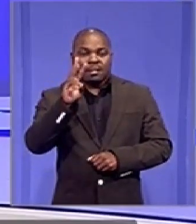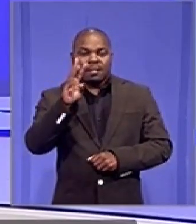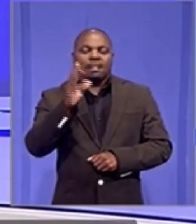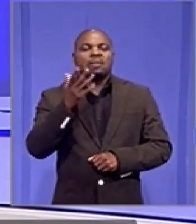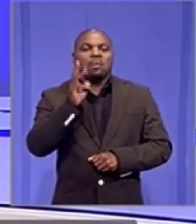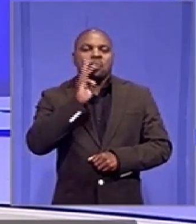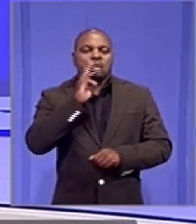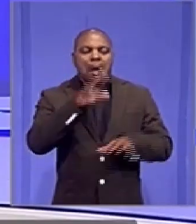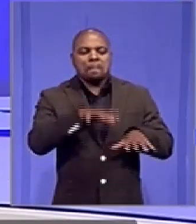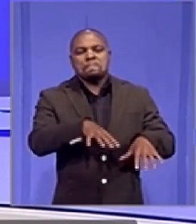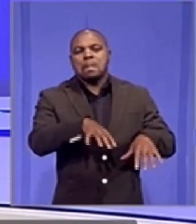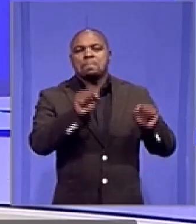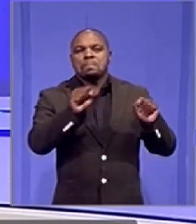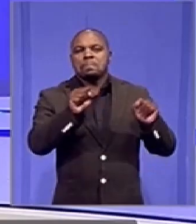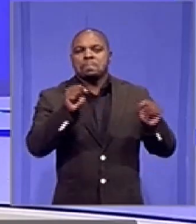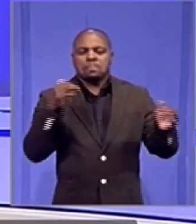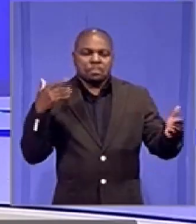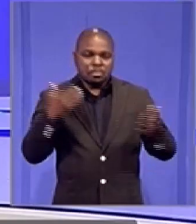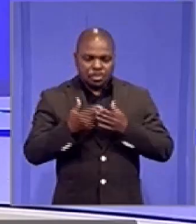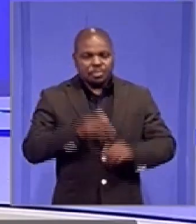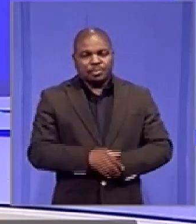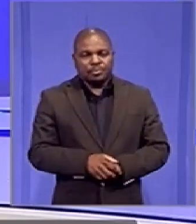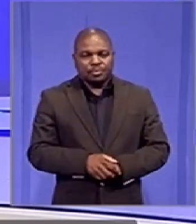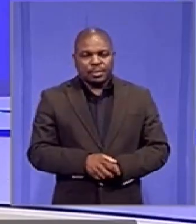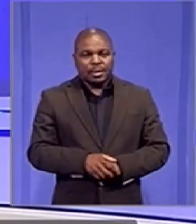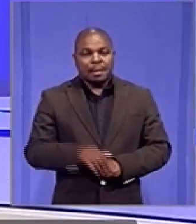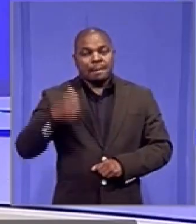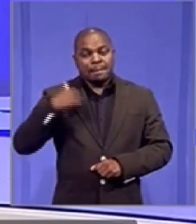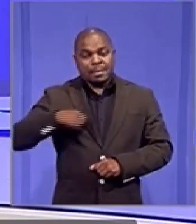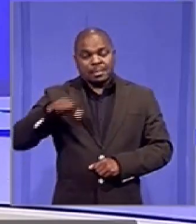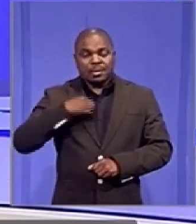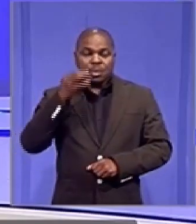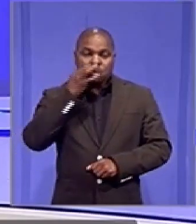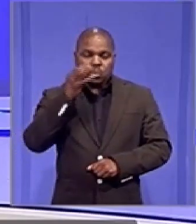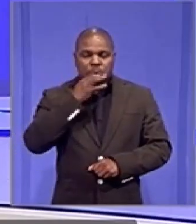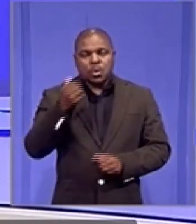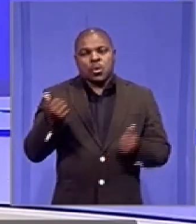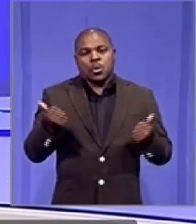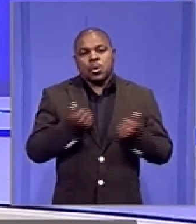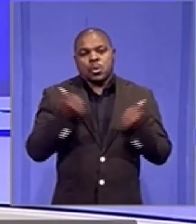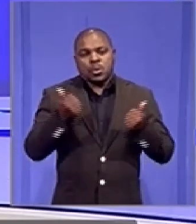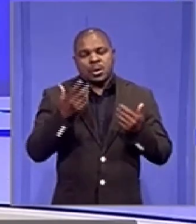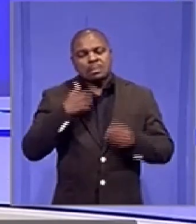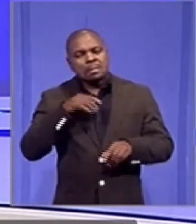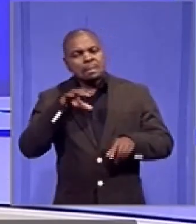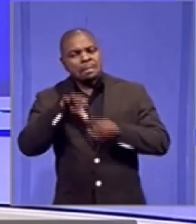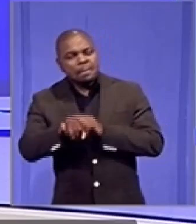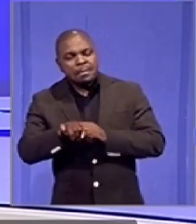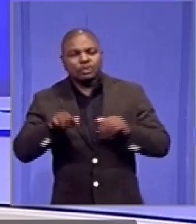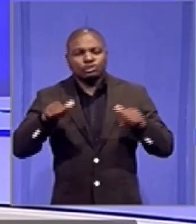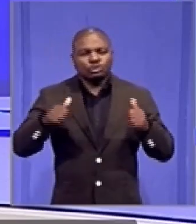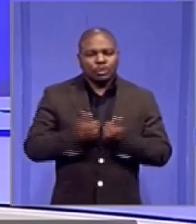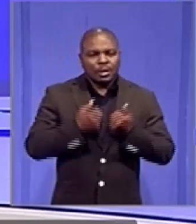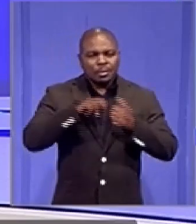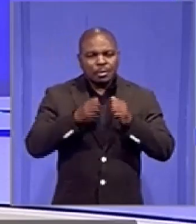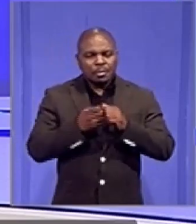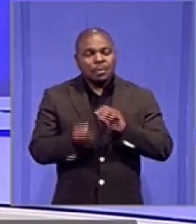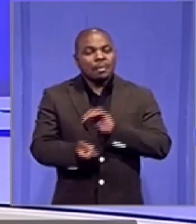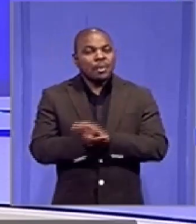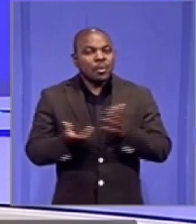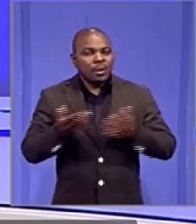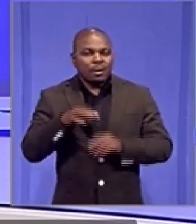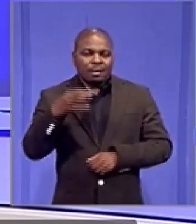tlogetseng baagi ba sena metsi go tloga ka labone masepala wa re o khonne go bona seo se bakang kgoreletsego ya tlamelo ya metsi